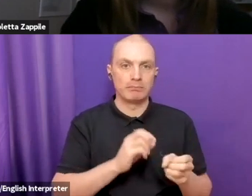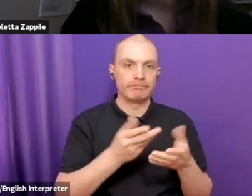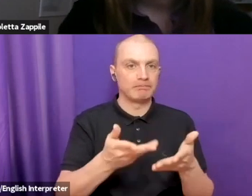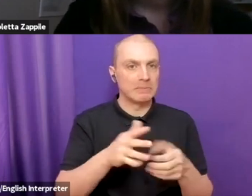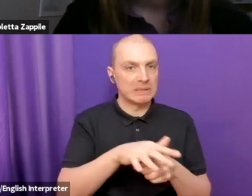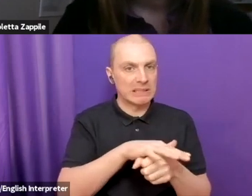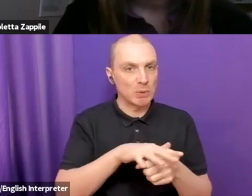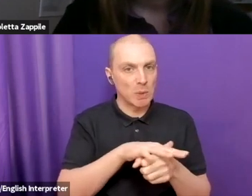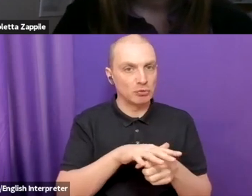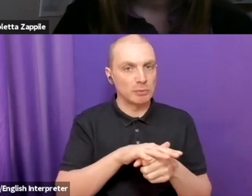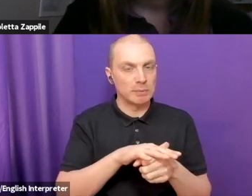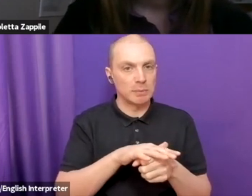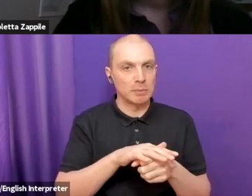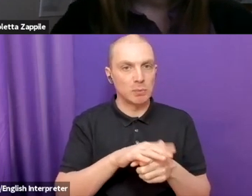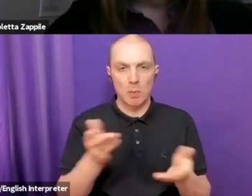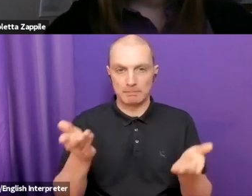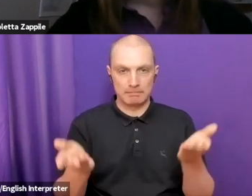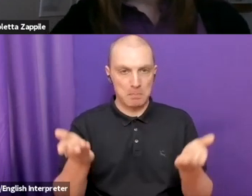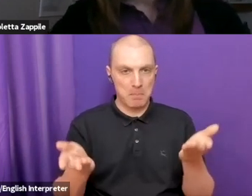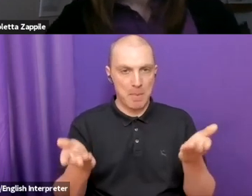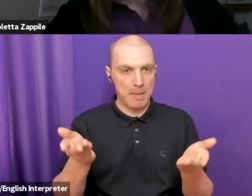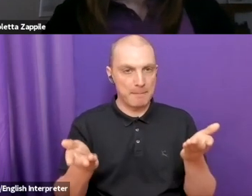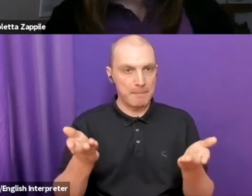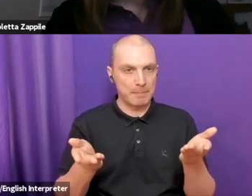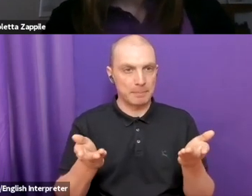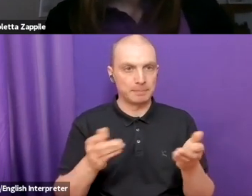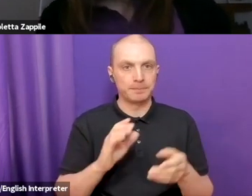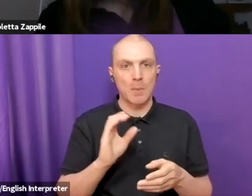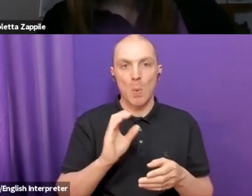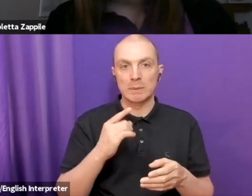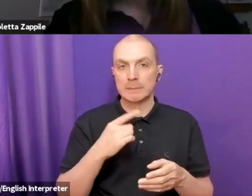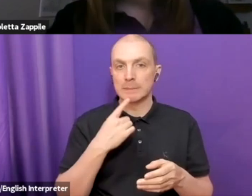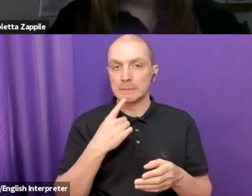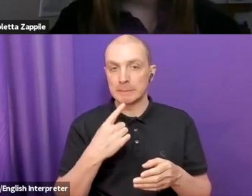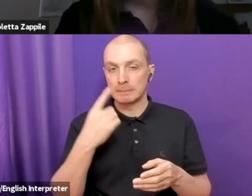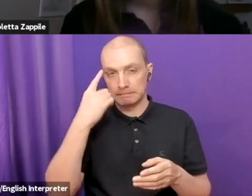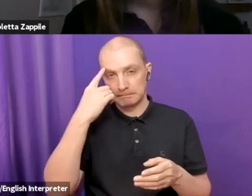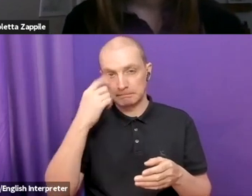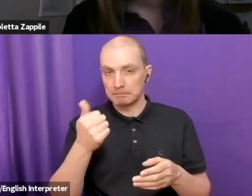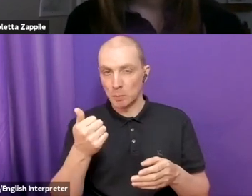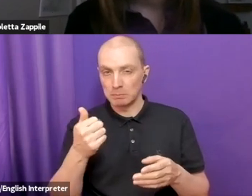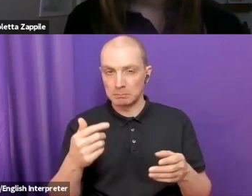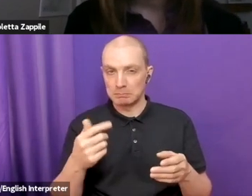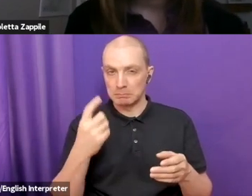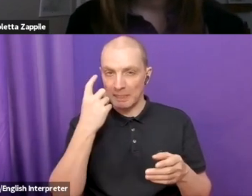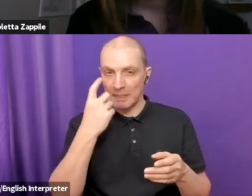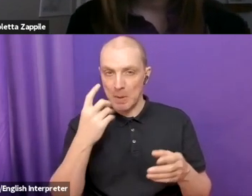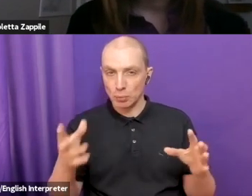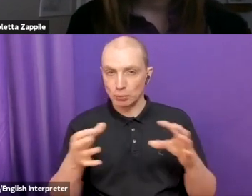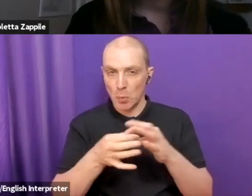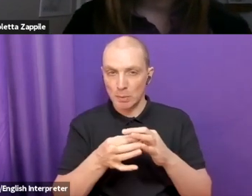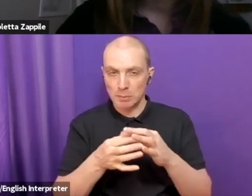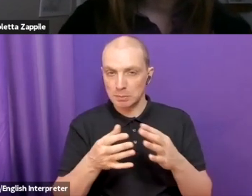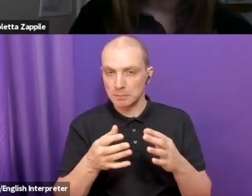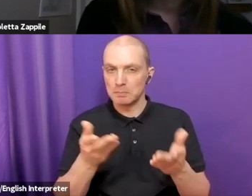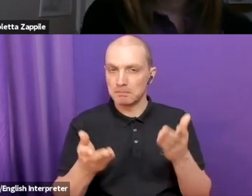situation. Okay, so it's worth thinking about perhaps doing a joint submission. Did you have a perspective on that as well, Diego?